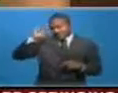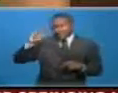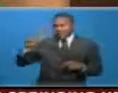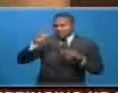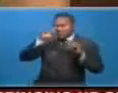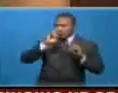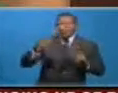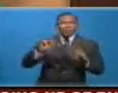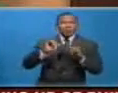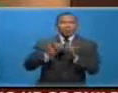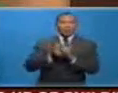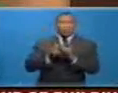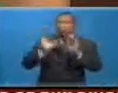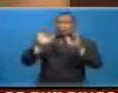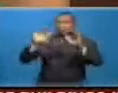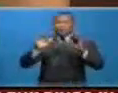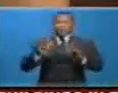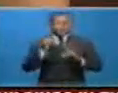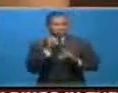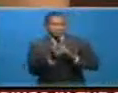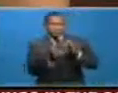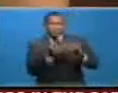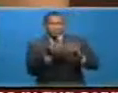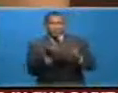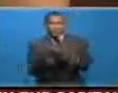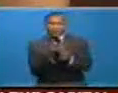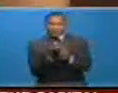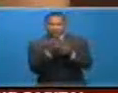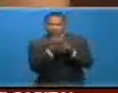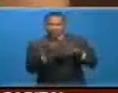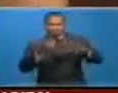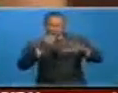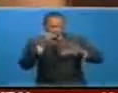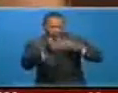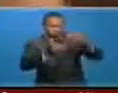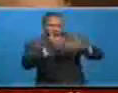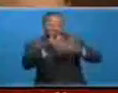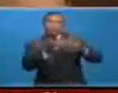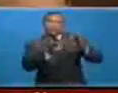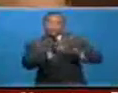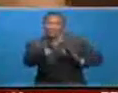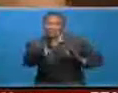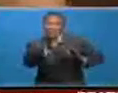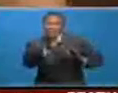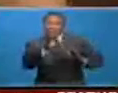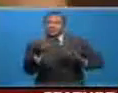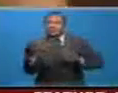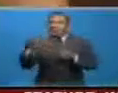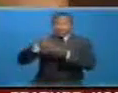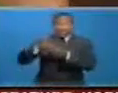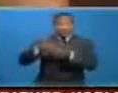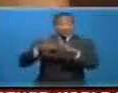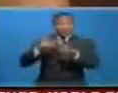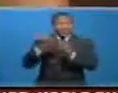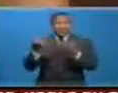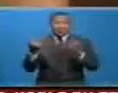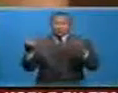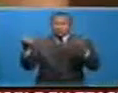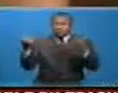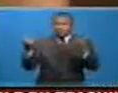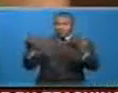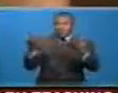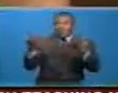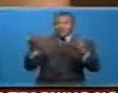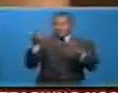Atta Mills has been honored for the remarkable strides Ghana has made in her democratic experiment and for the country's involvement in the fight